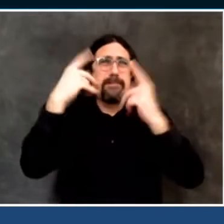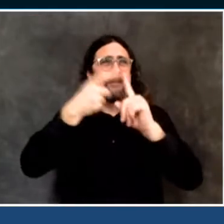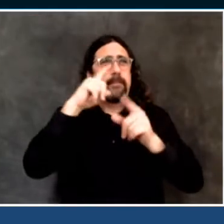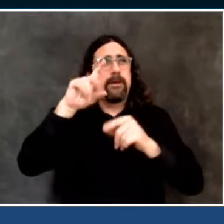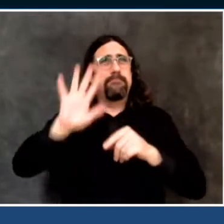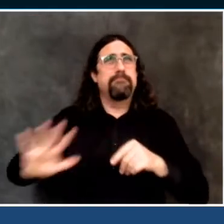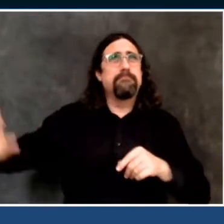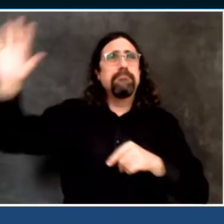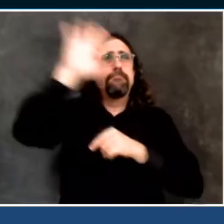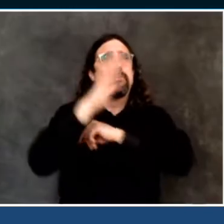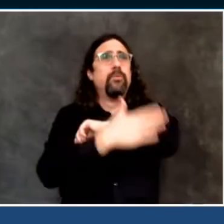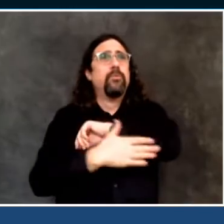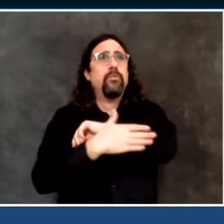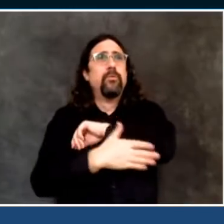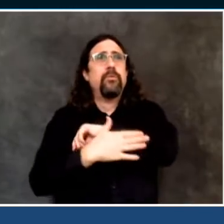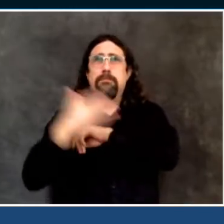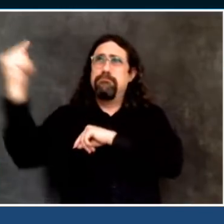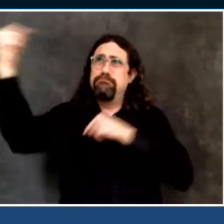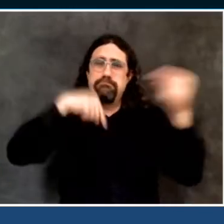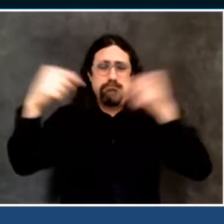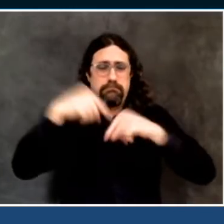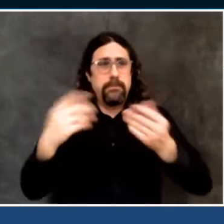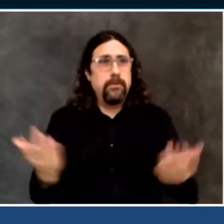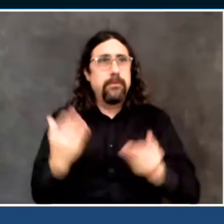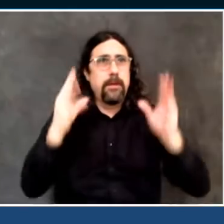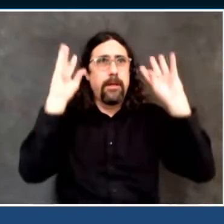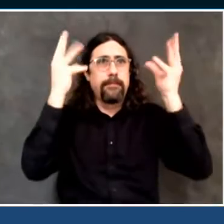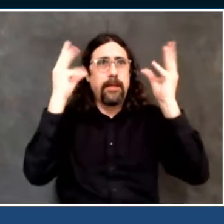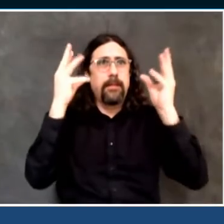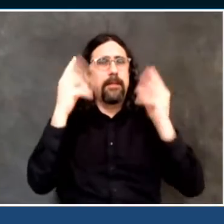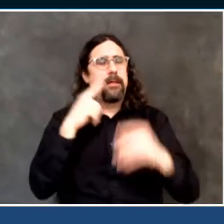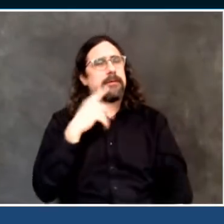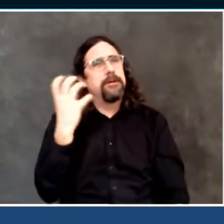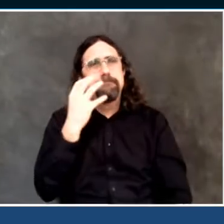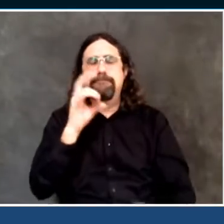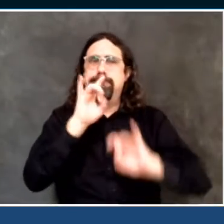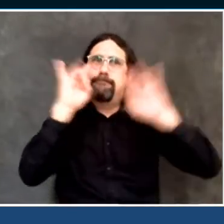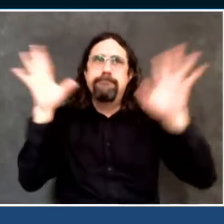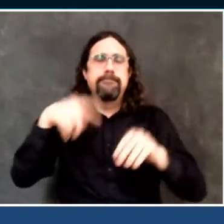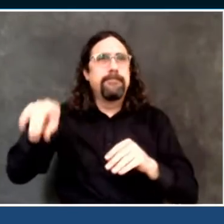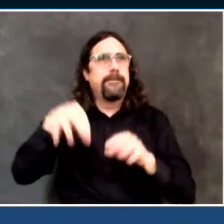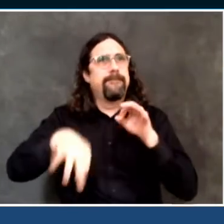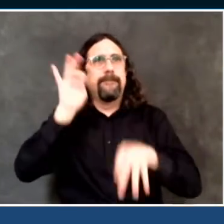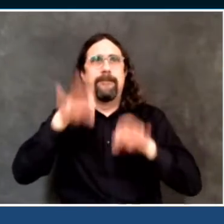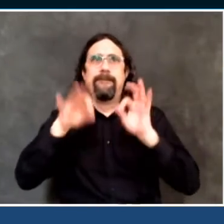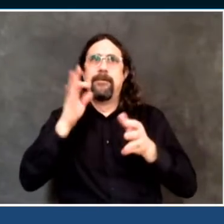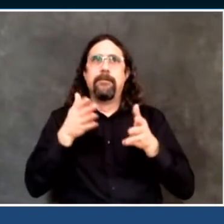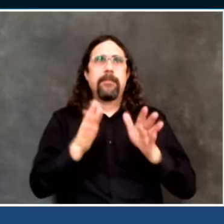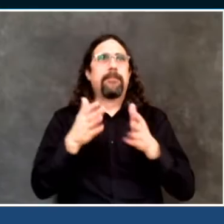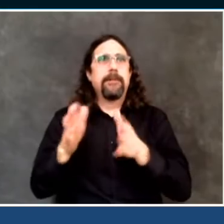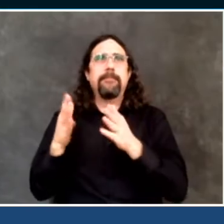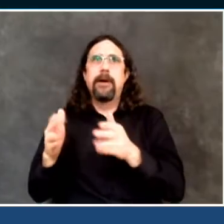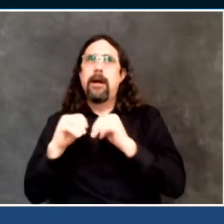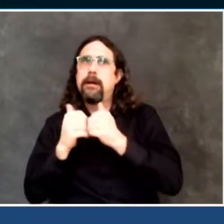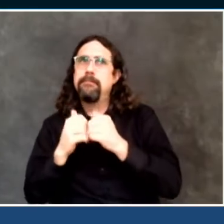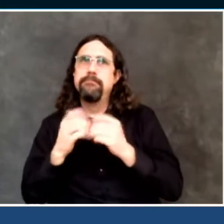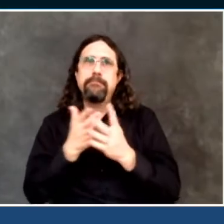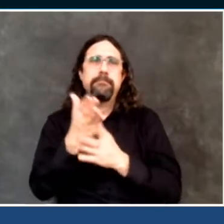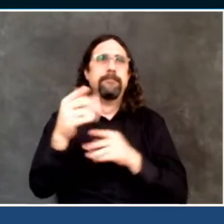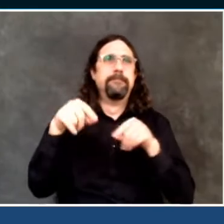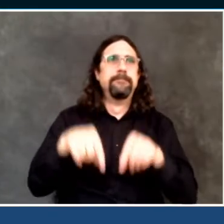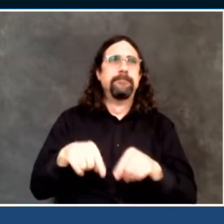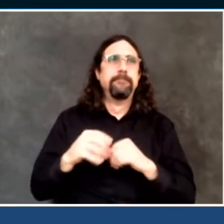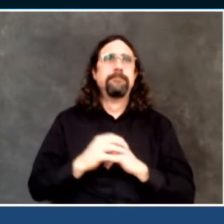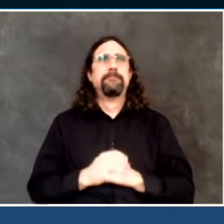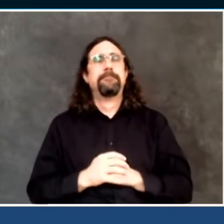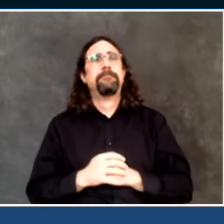something good start to happen, because I've said all along one thing that's true about our first responders is